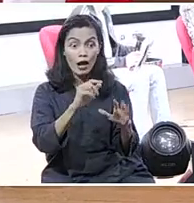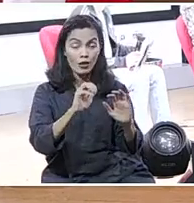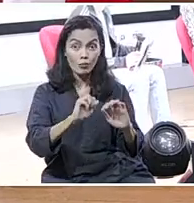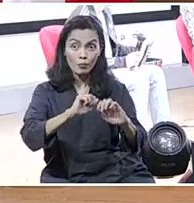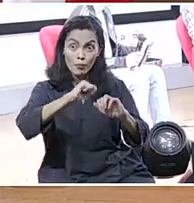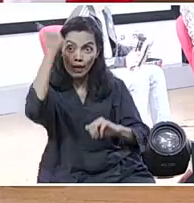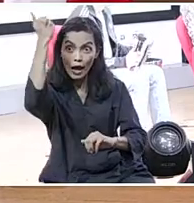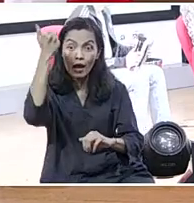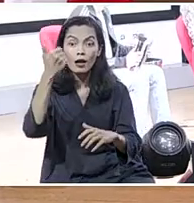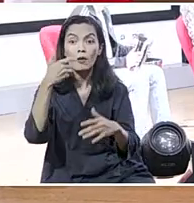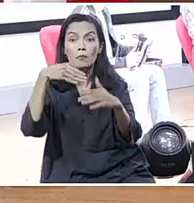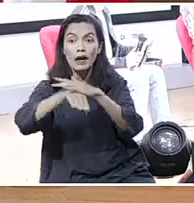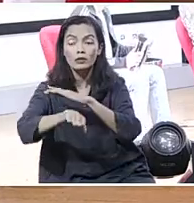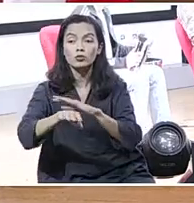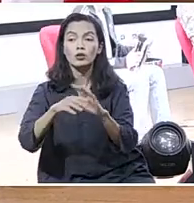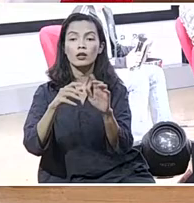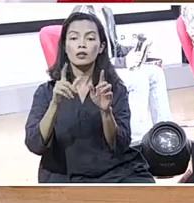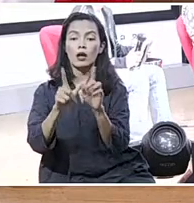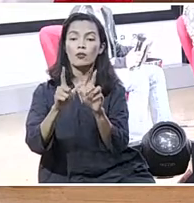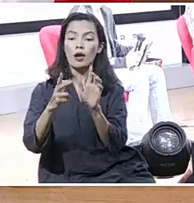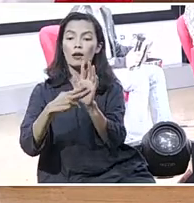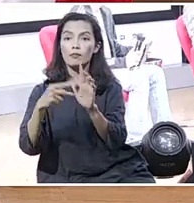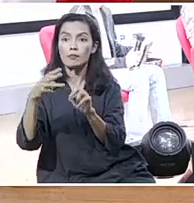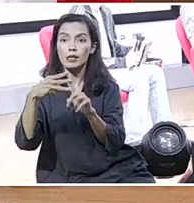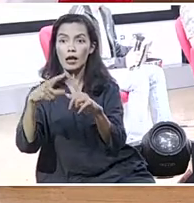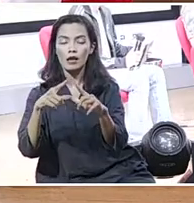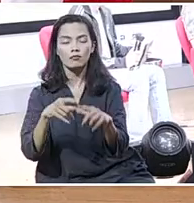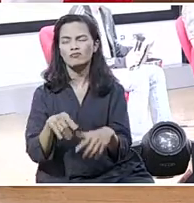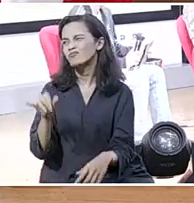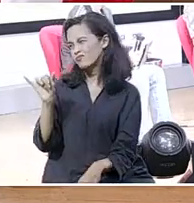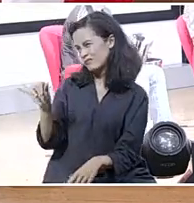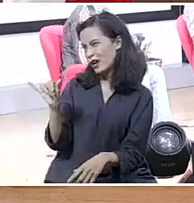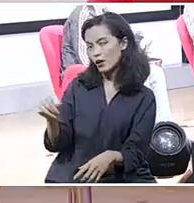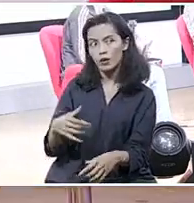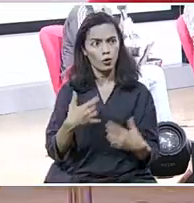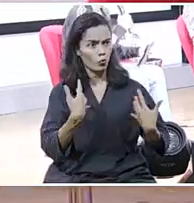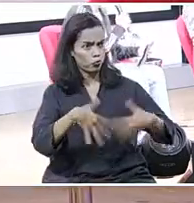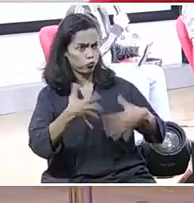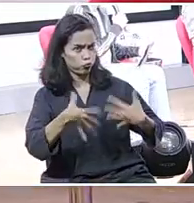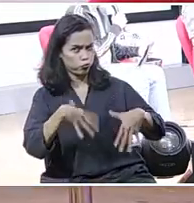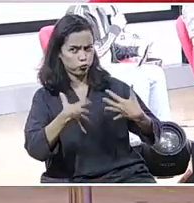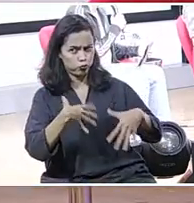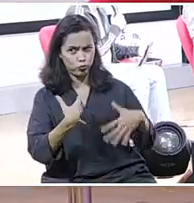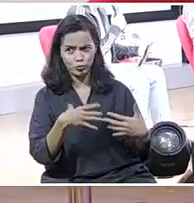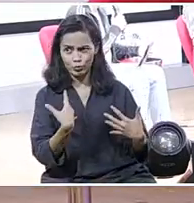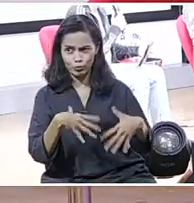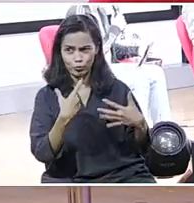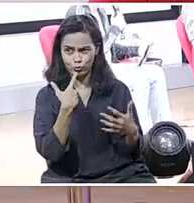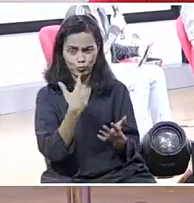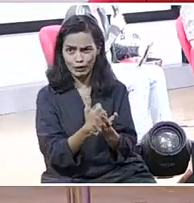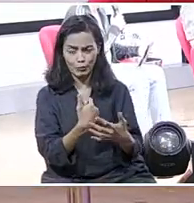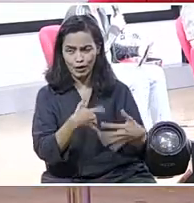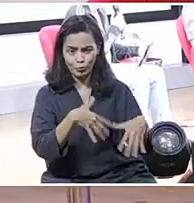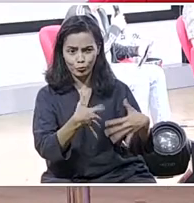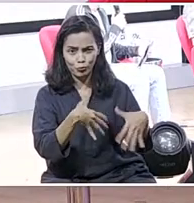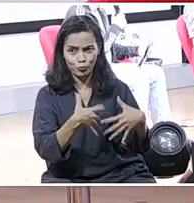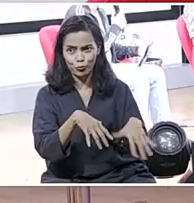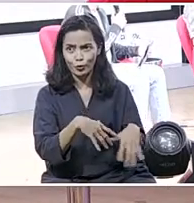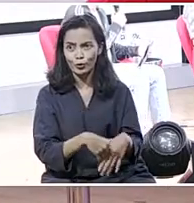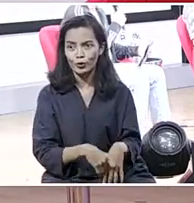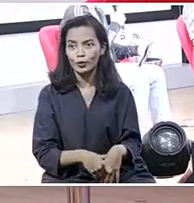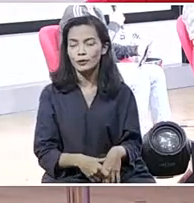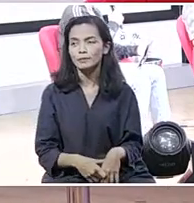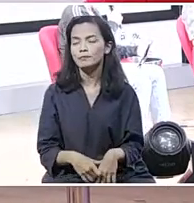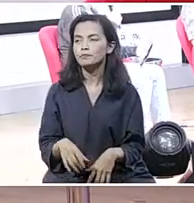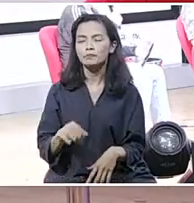in the WNBA? Yes, I won championships on both levels, so yes. That's a big deal. It is such a big deal. So